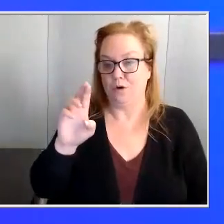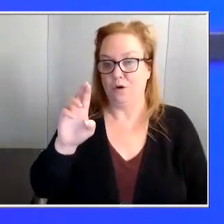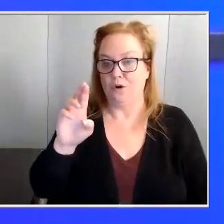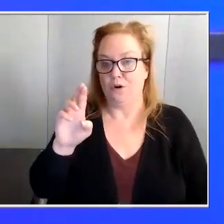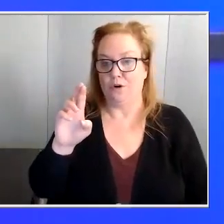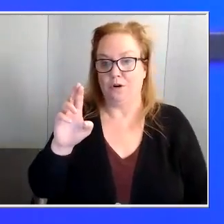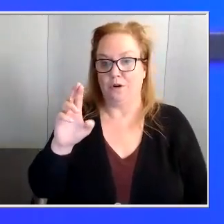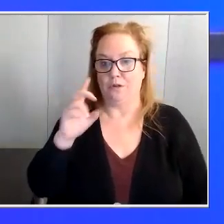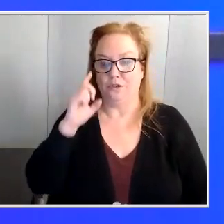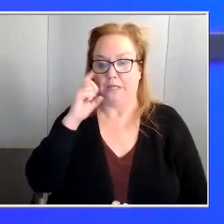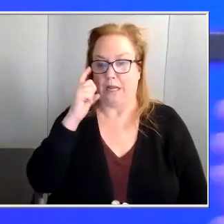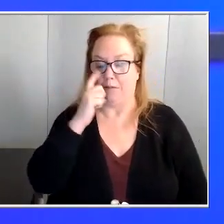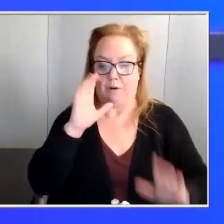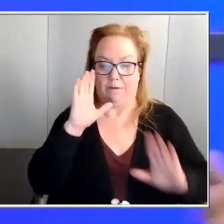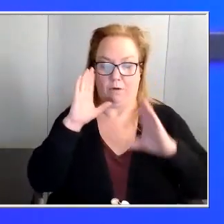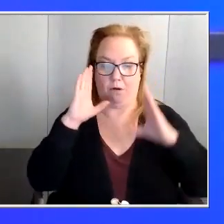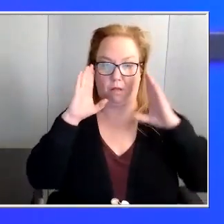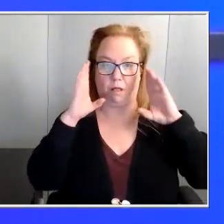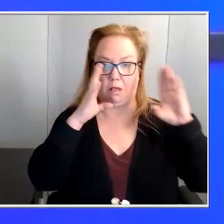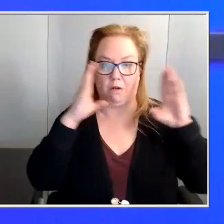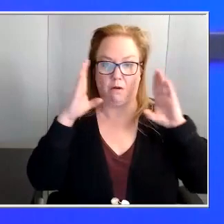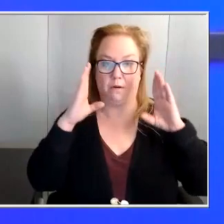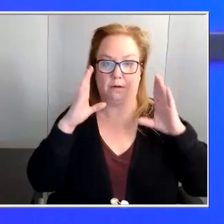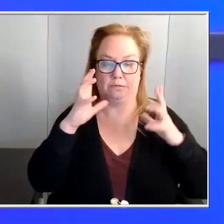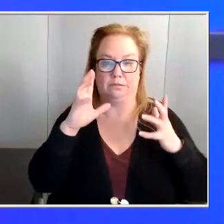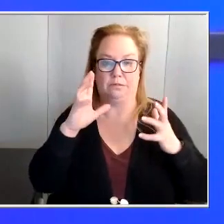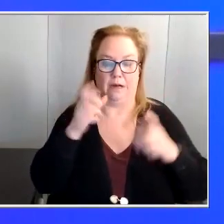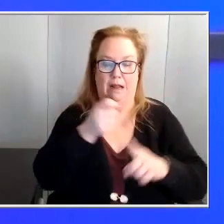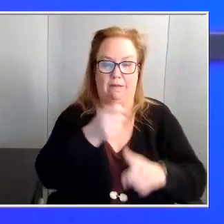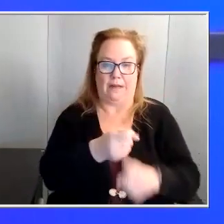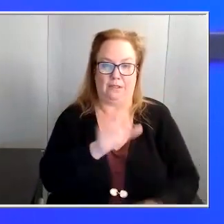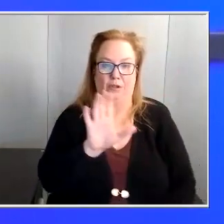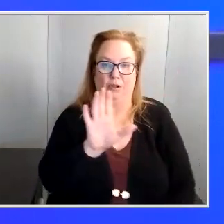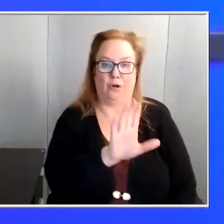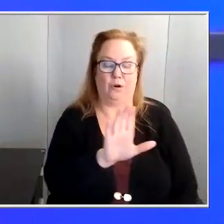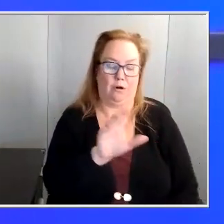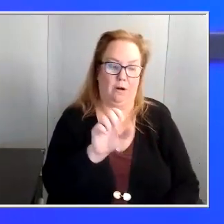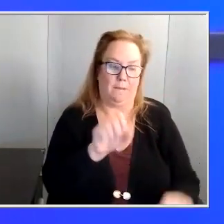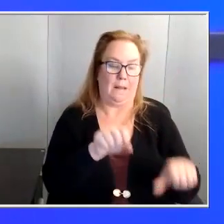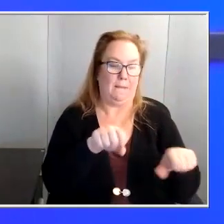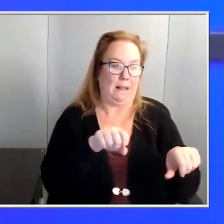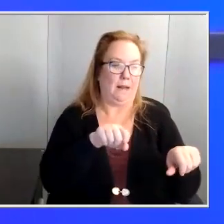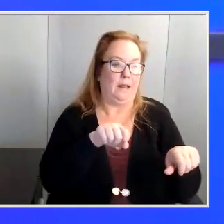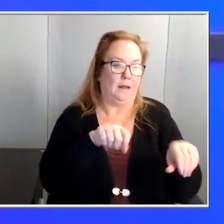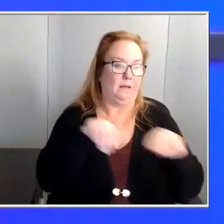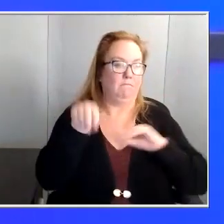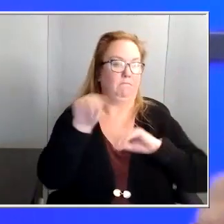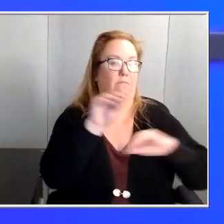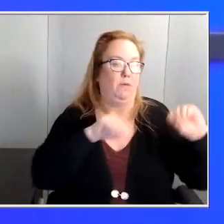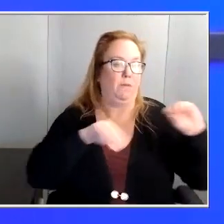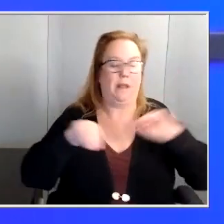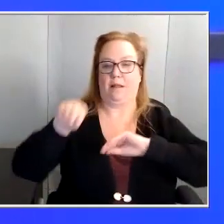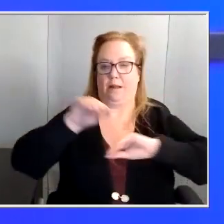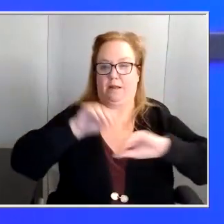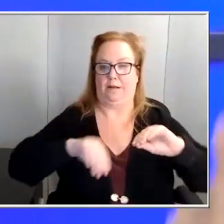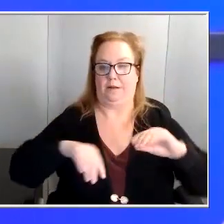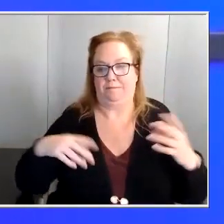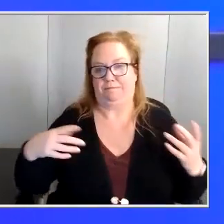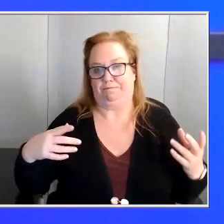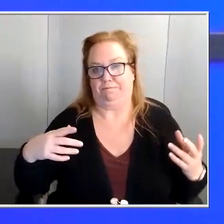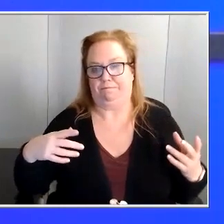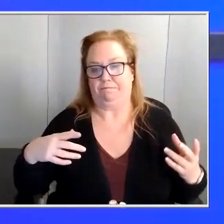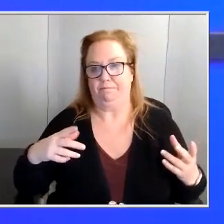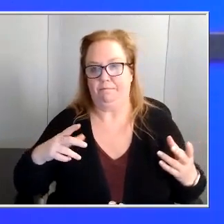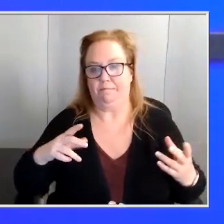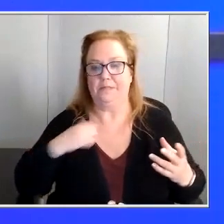peripheral neuropathy that generally affects her, mobility and so on. But and this was sort of a second